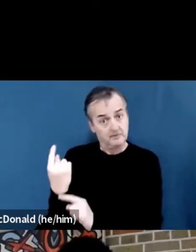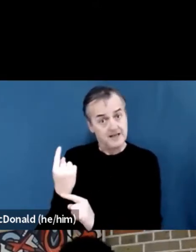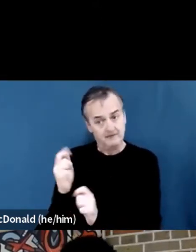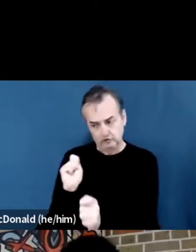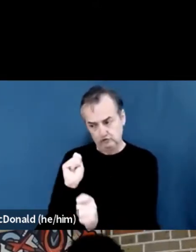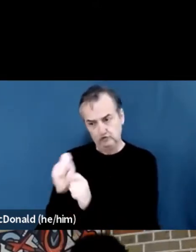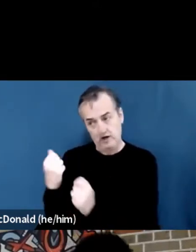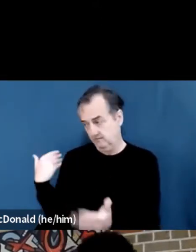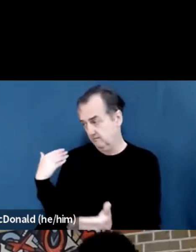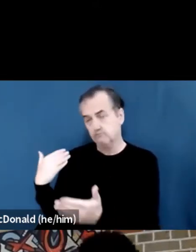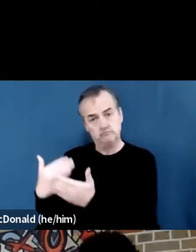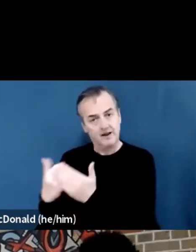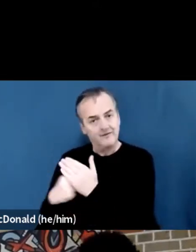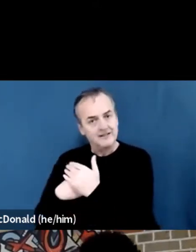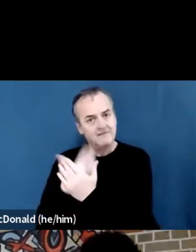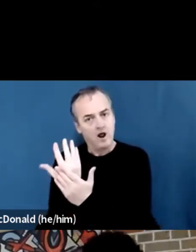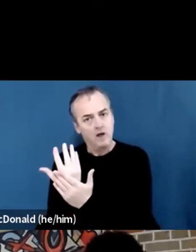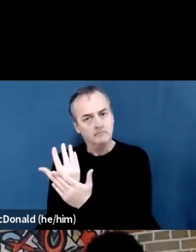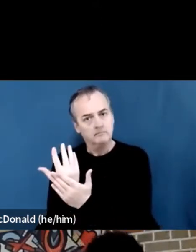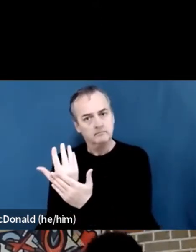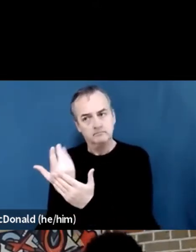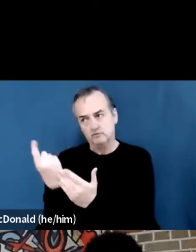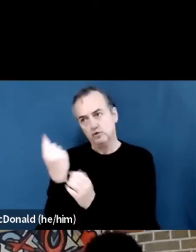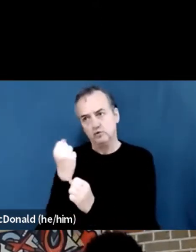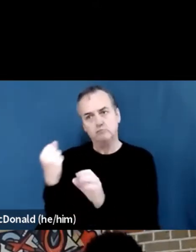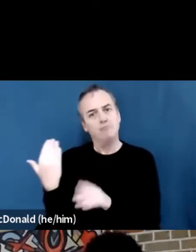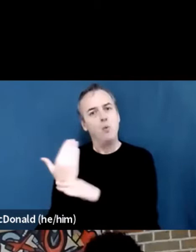David, into the world of TV.